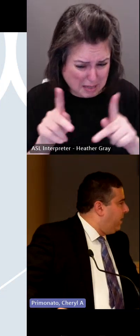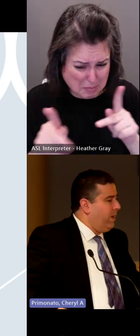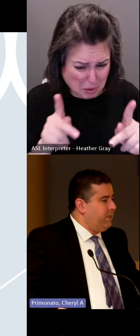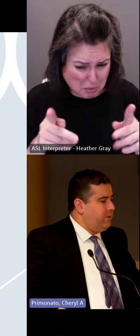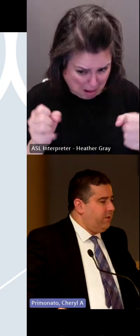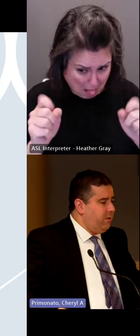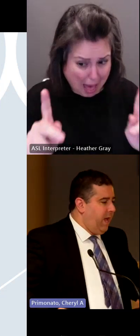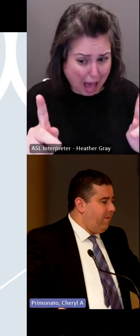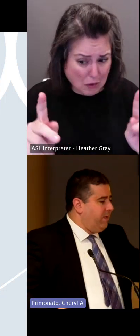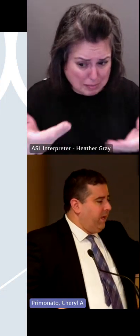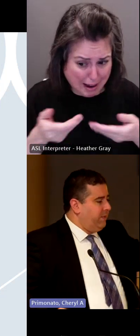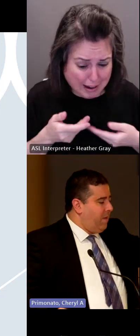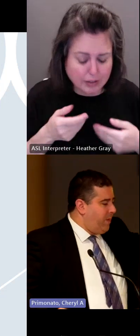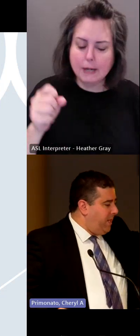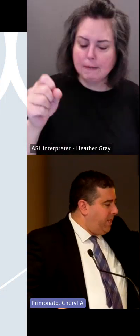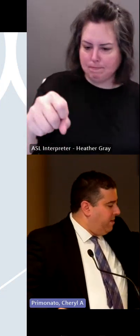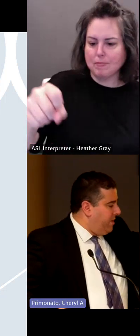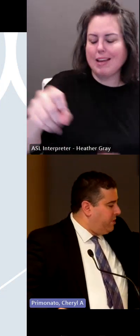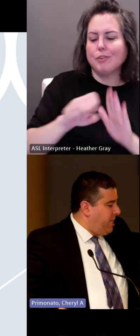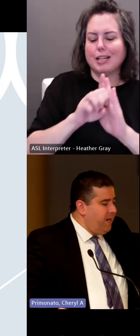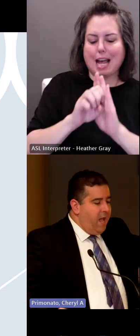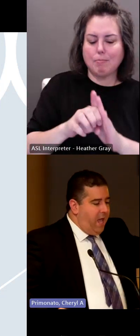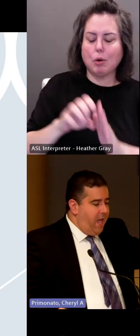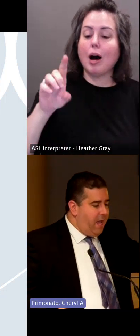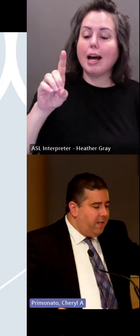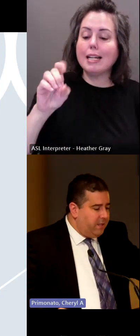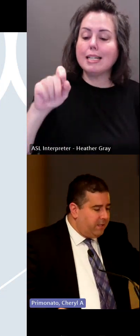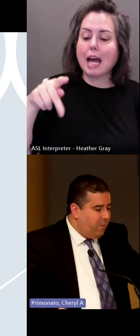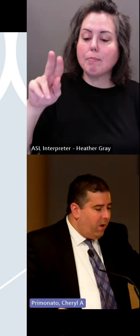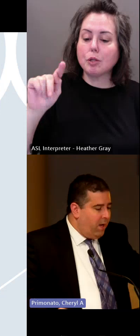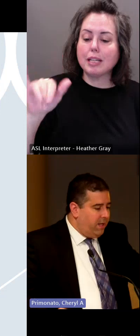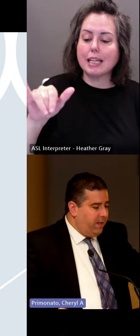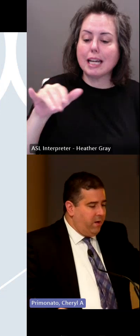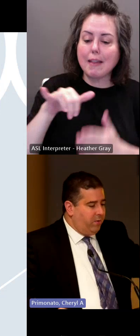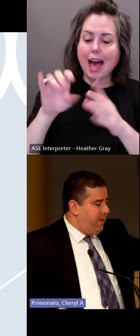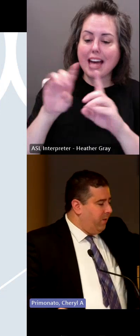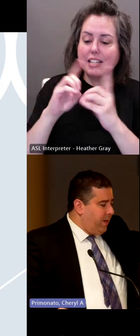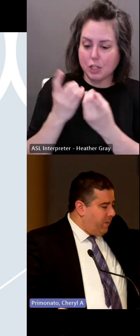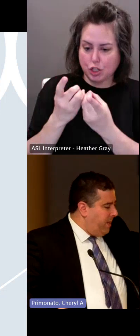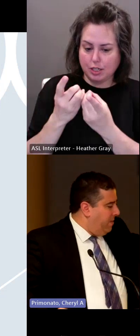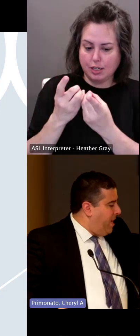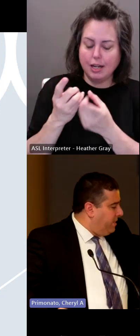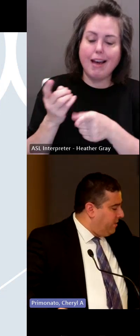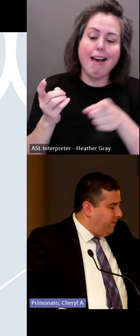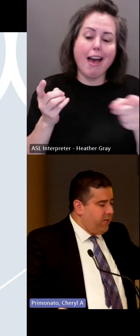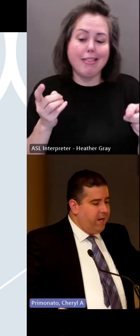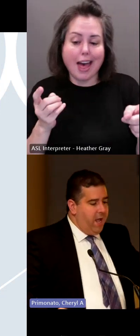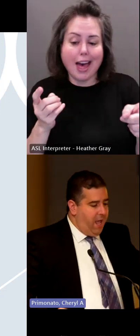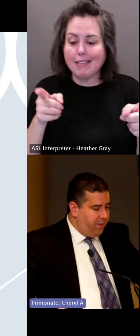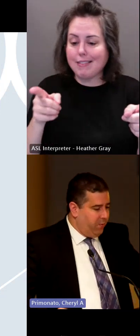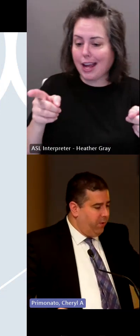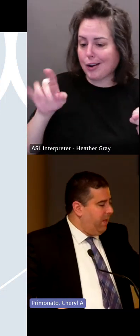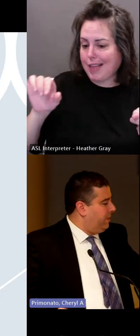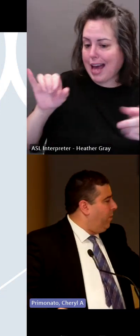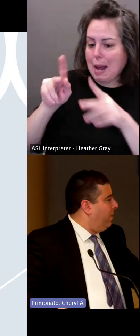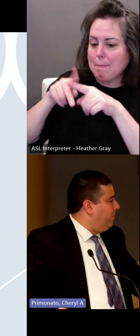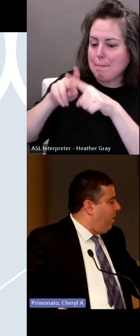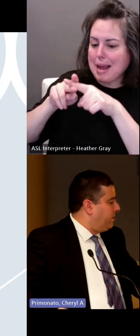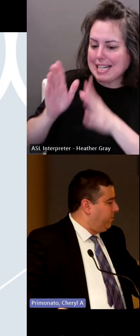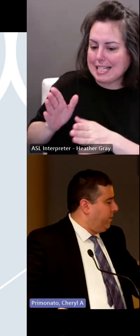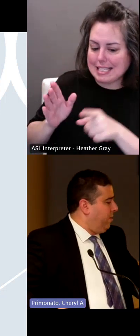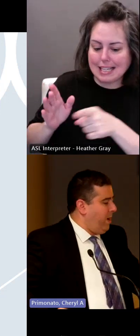correct. Like, for instance, you could have a deputy in a division and someone, say they're a deputy in the maintenance division, and through the